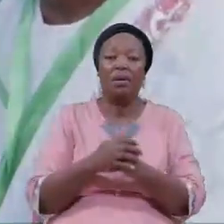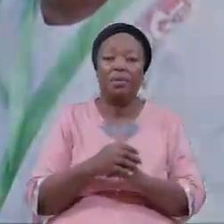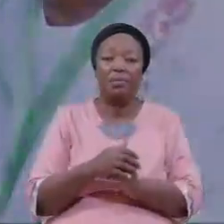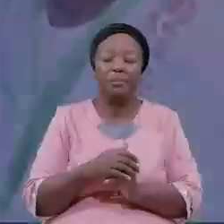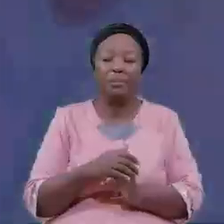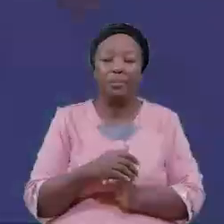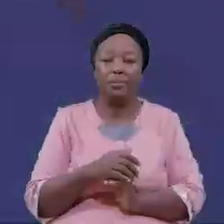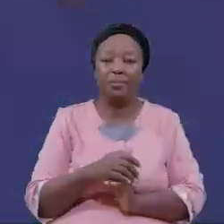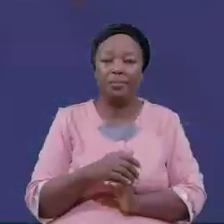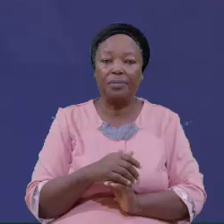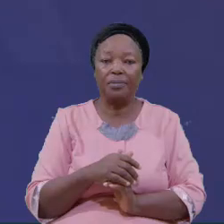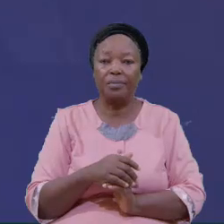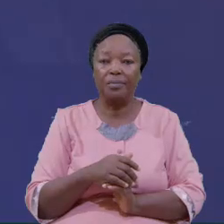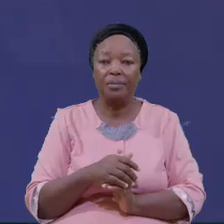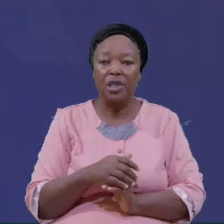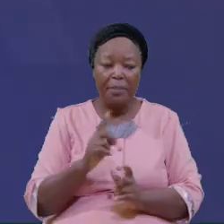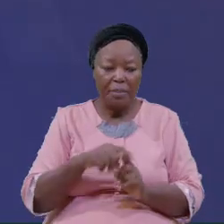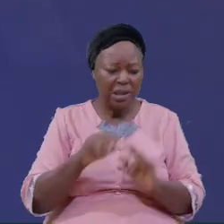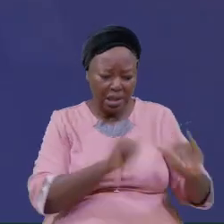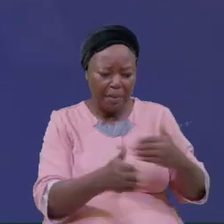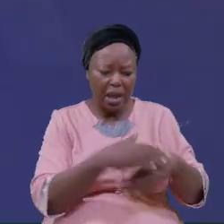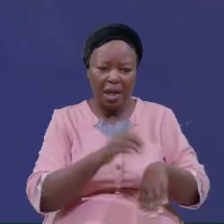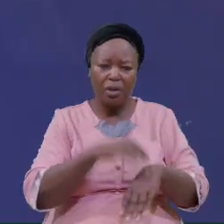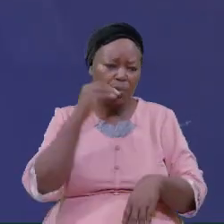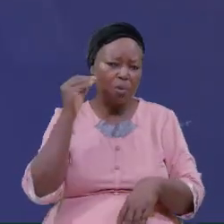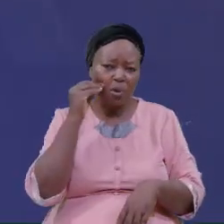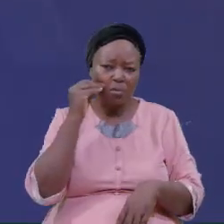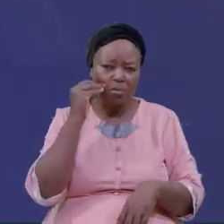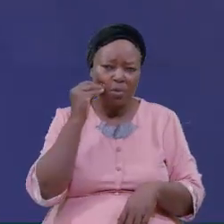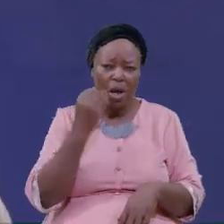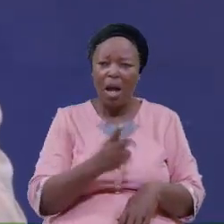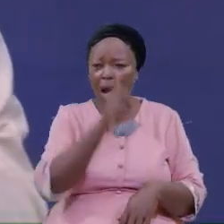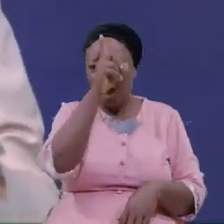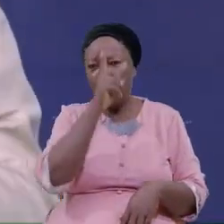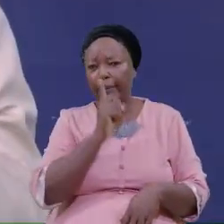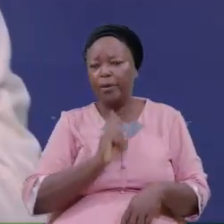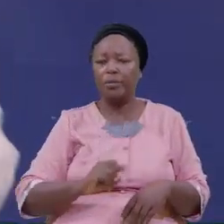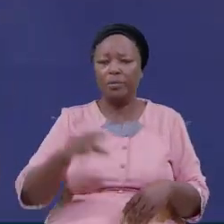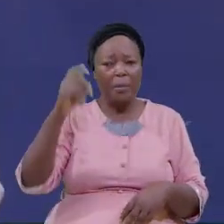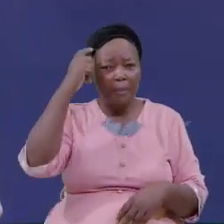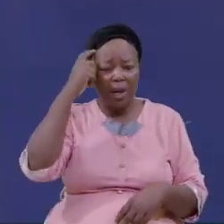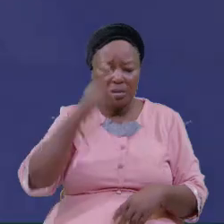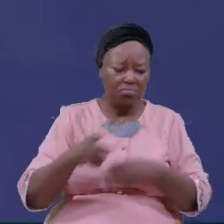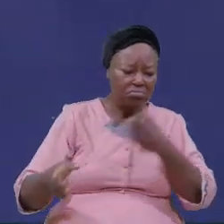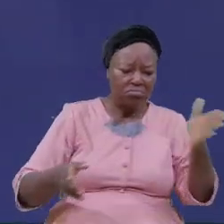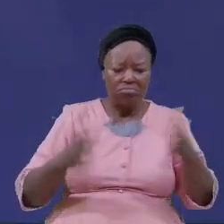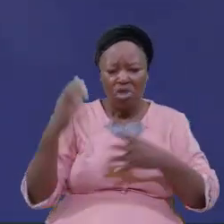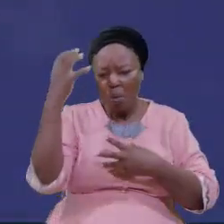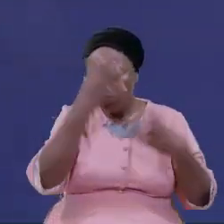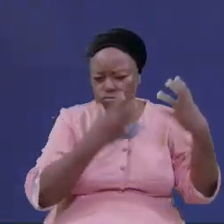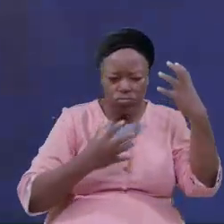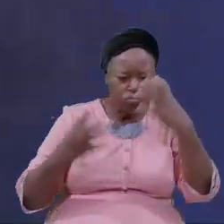he stayed back at home. Idle minds run here and there and think of